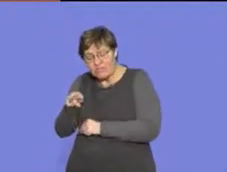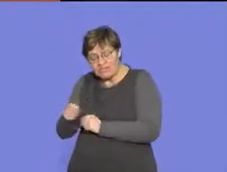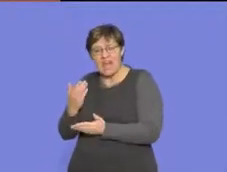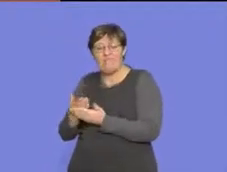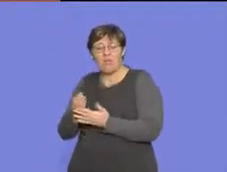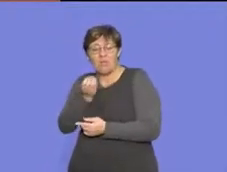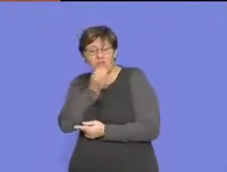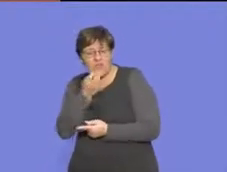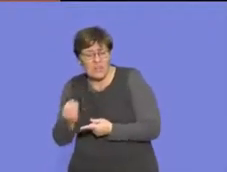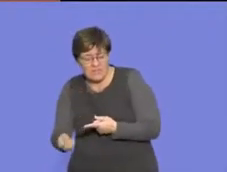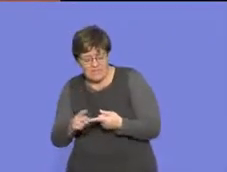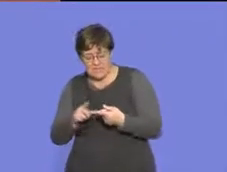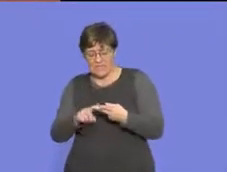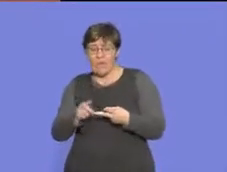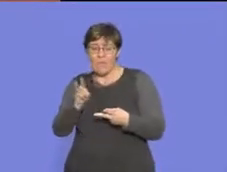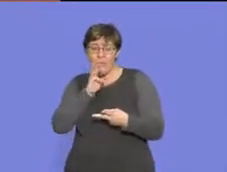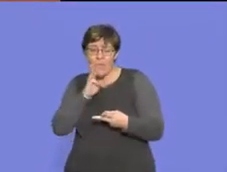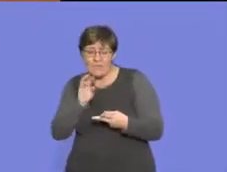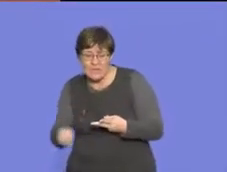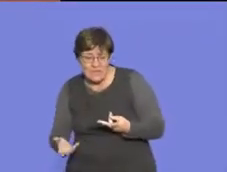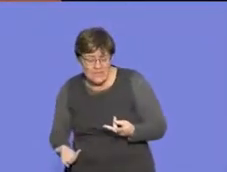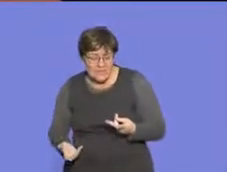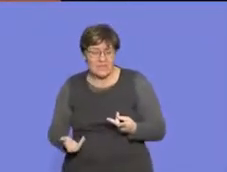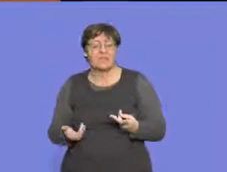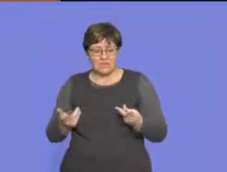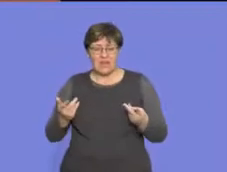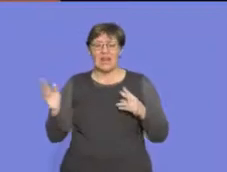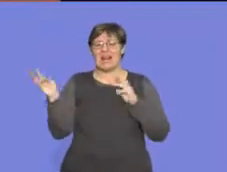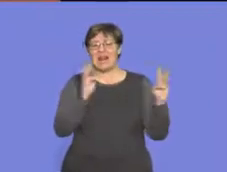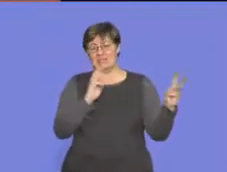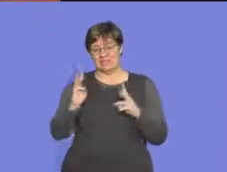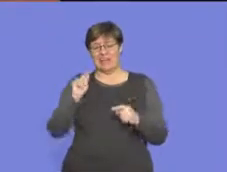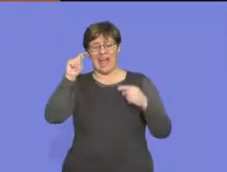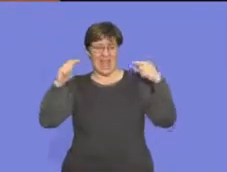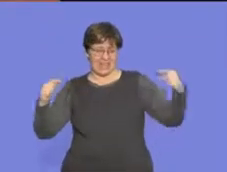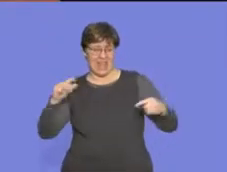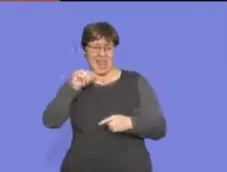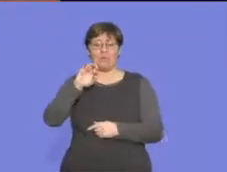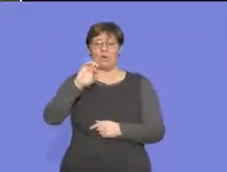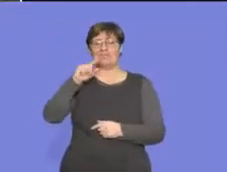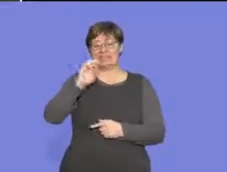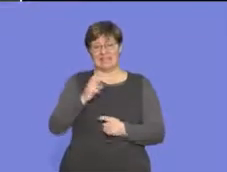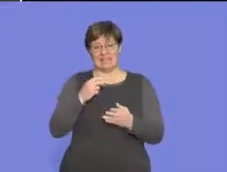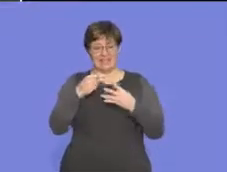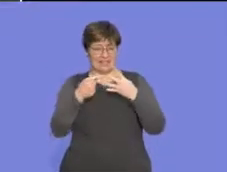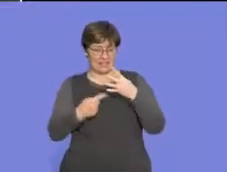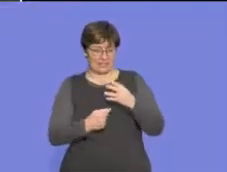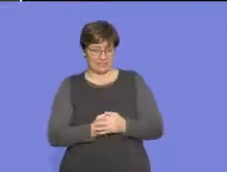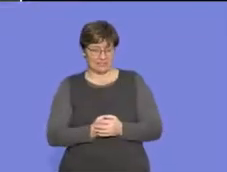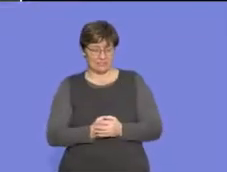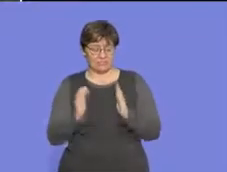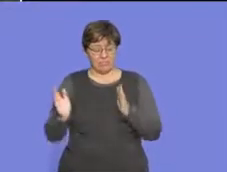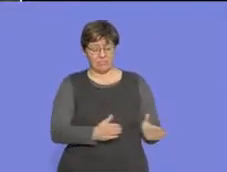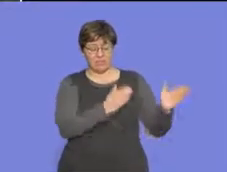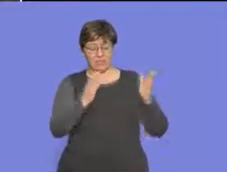of food as well as the climate as well as the other abiotic factors. When we talk